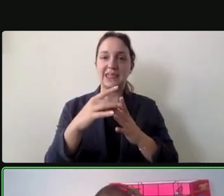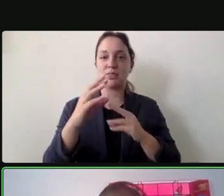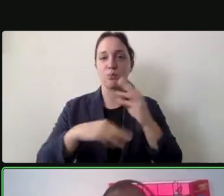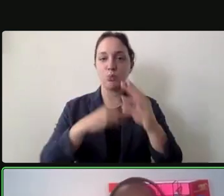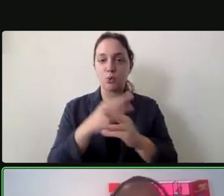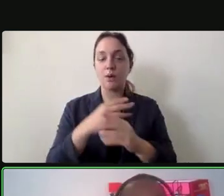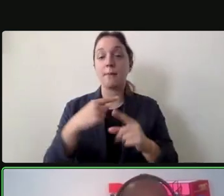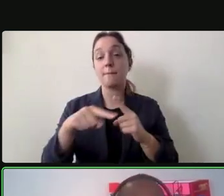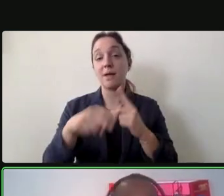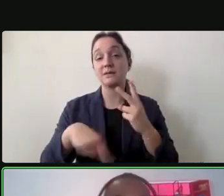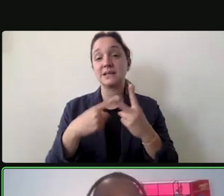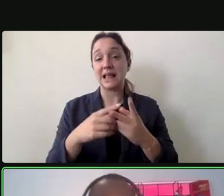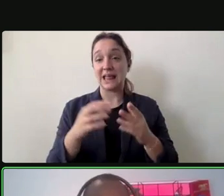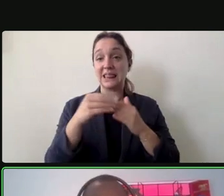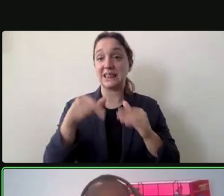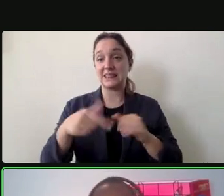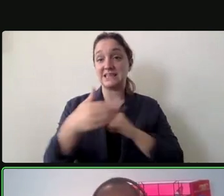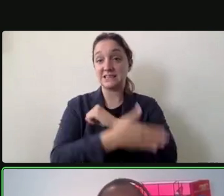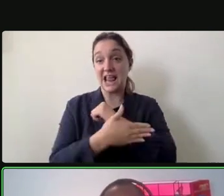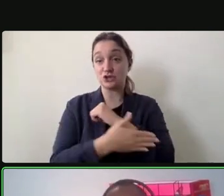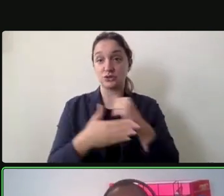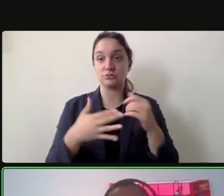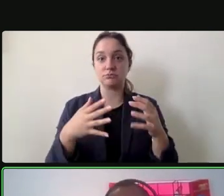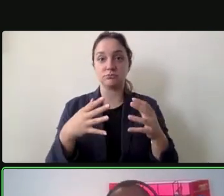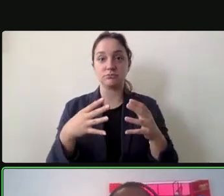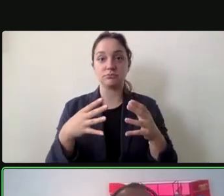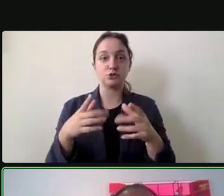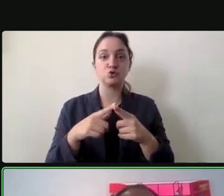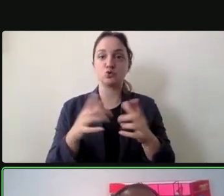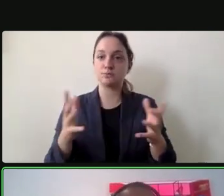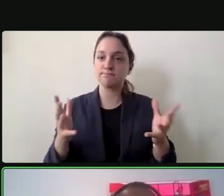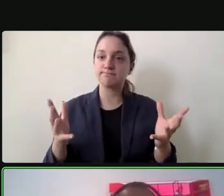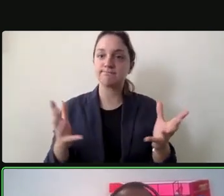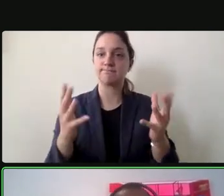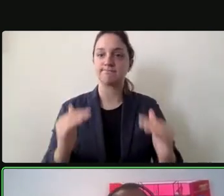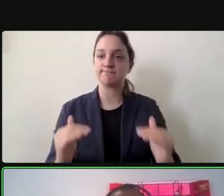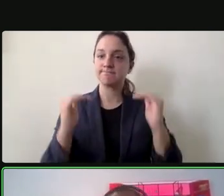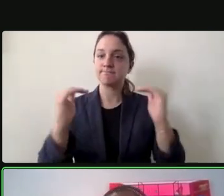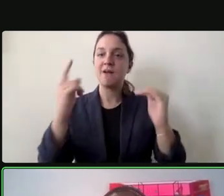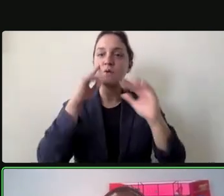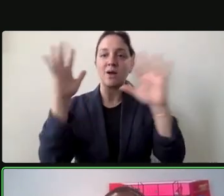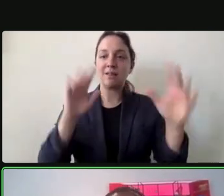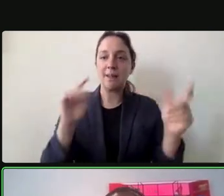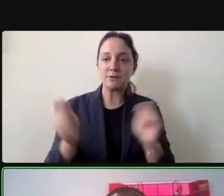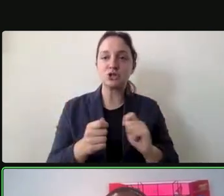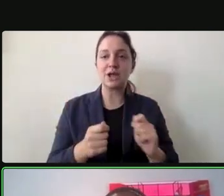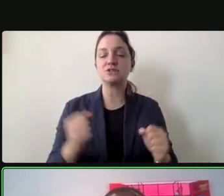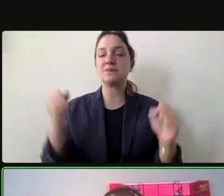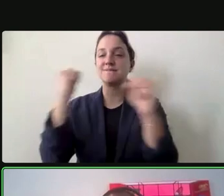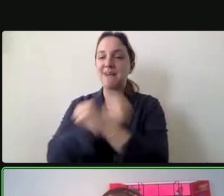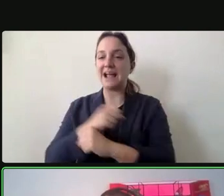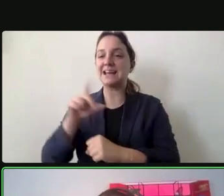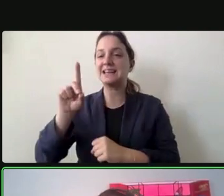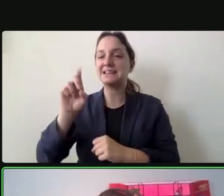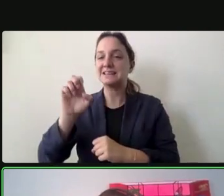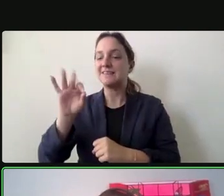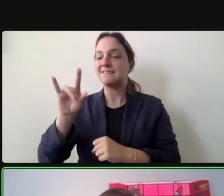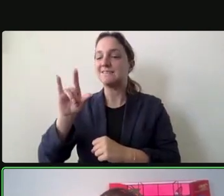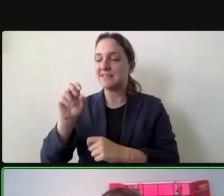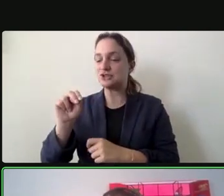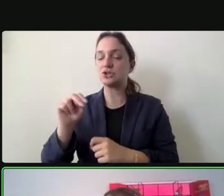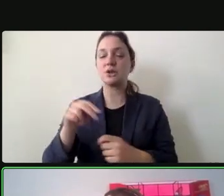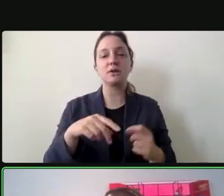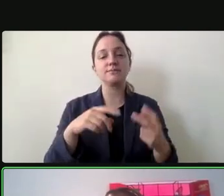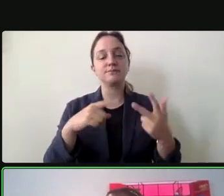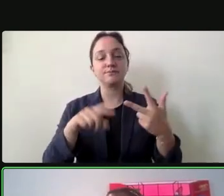nation forward on climate change, on fighting deflation, on lowering the price